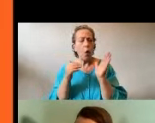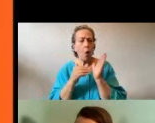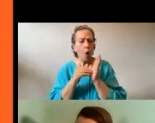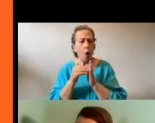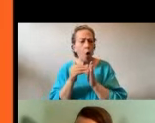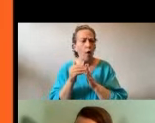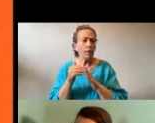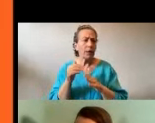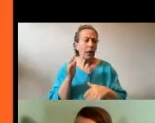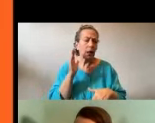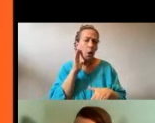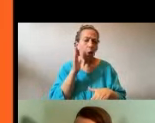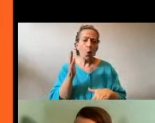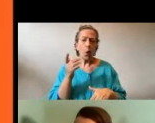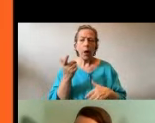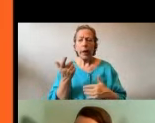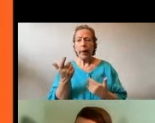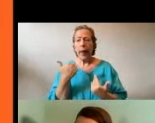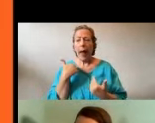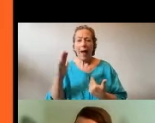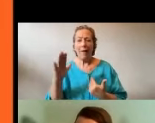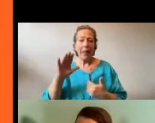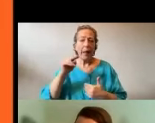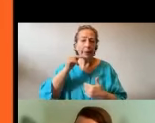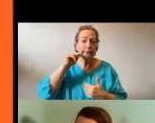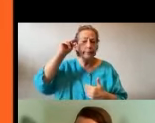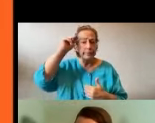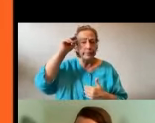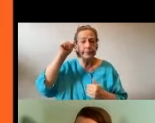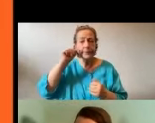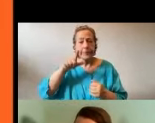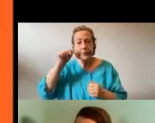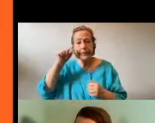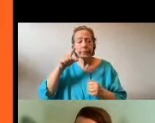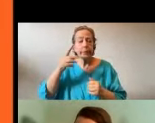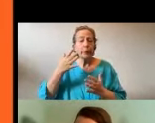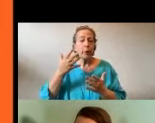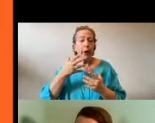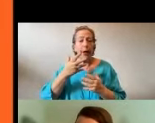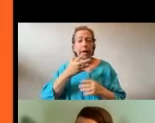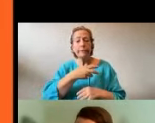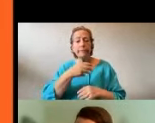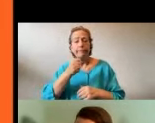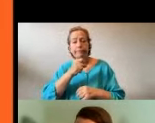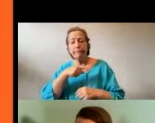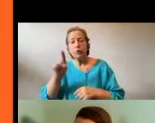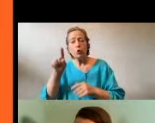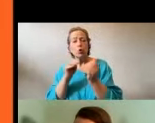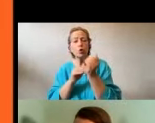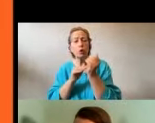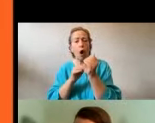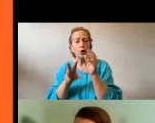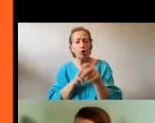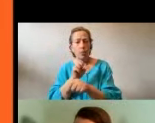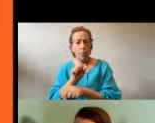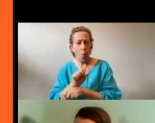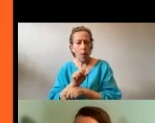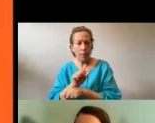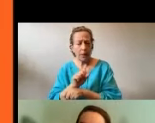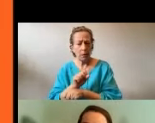nieces, nephews, sisters, children with them to doctor's appointments. And so families are often really used to being